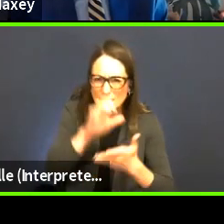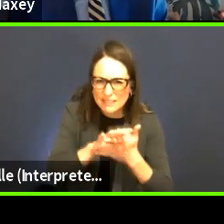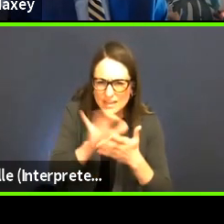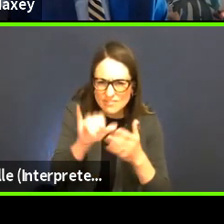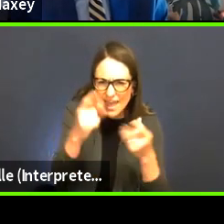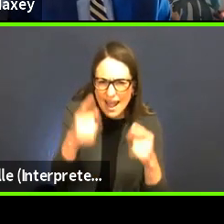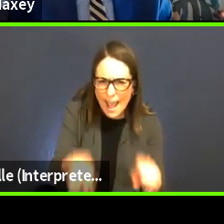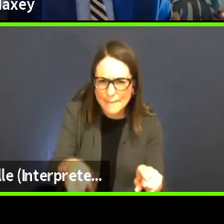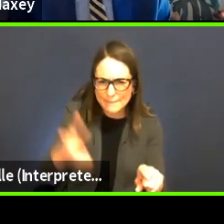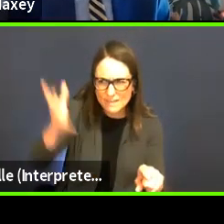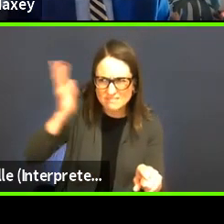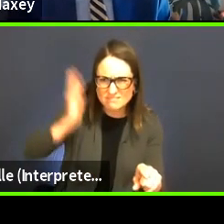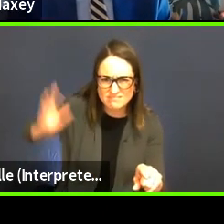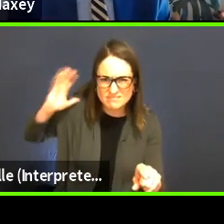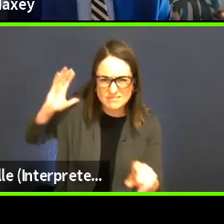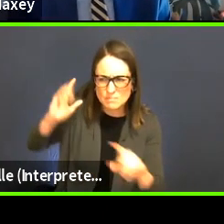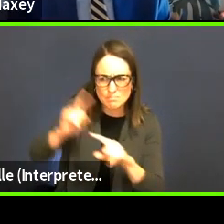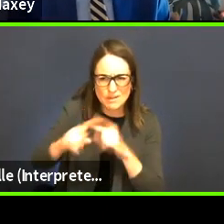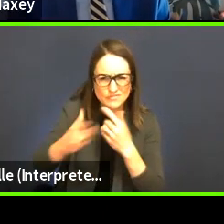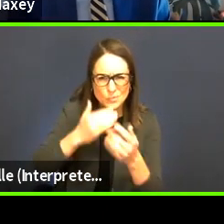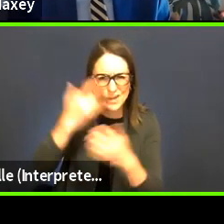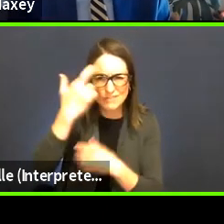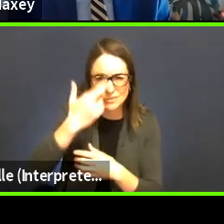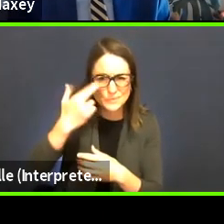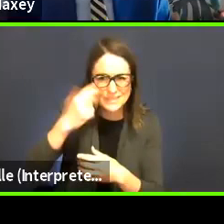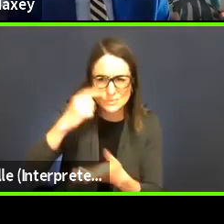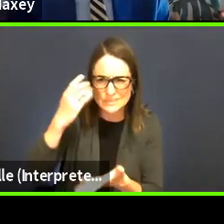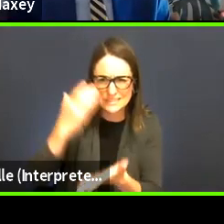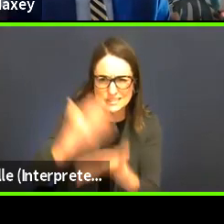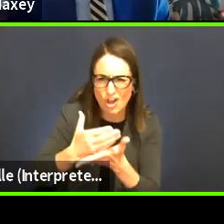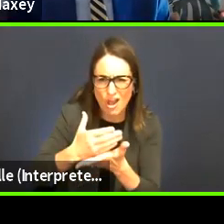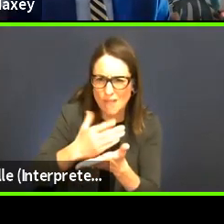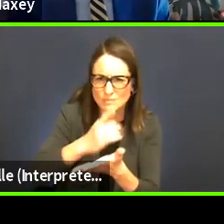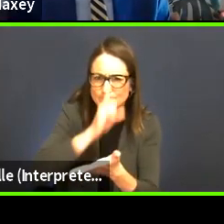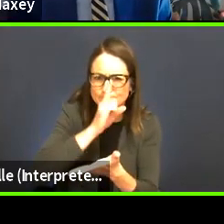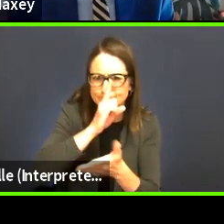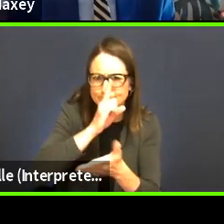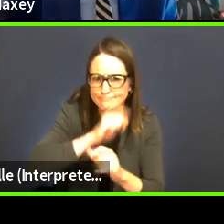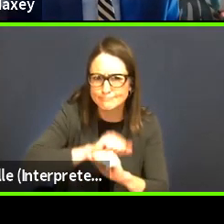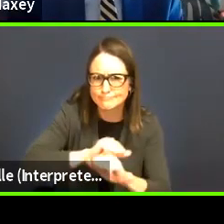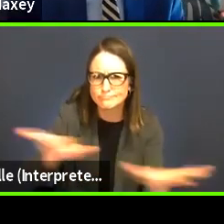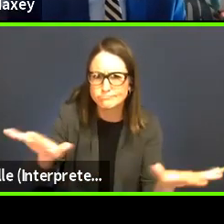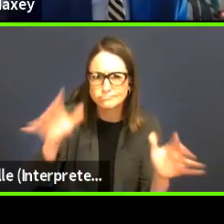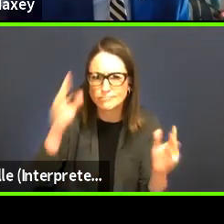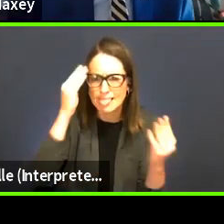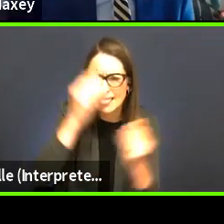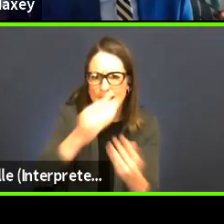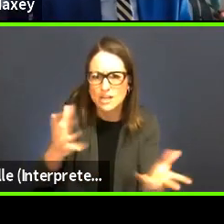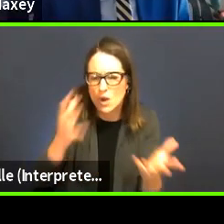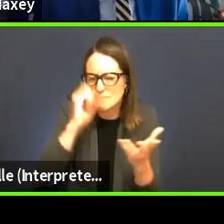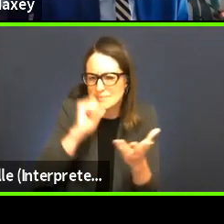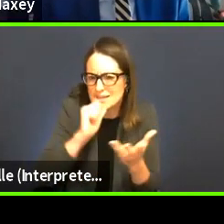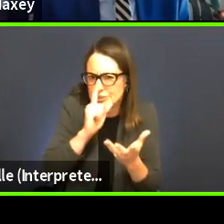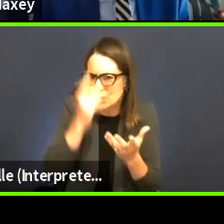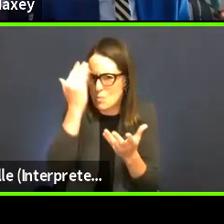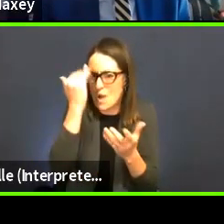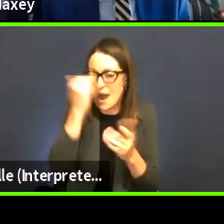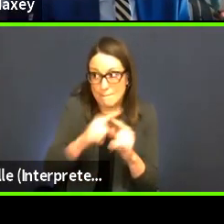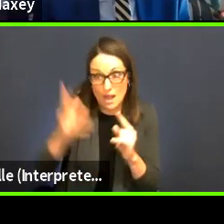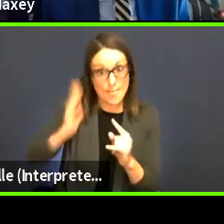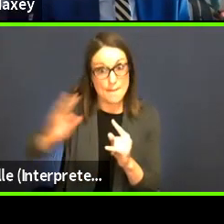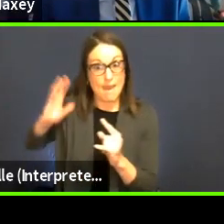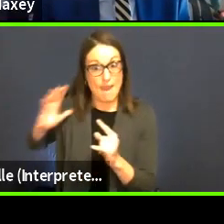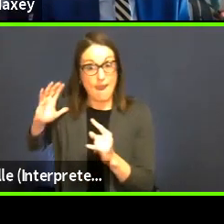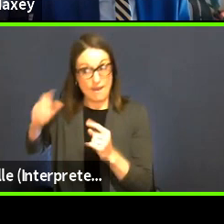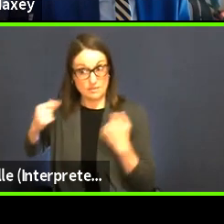but for some reason, maybe that stopped. Maybe someone can contribute to that from the cabinet. I'm not sure what occurred, but I believe in the past, we did